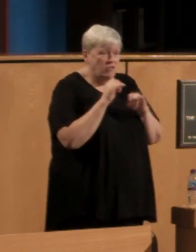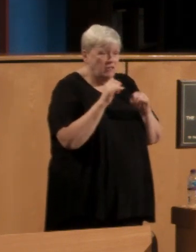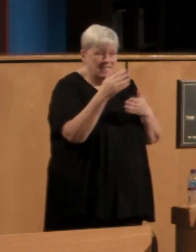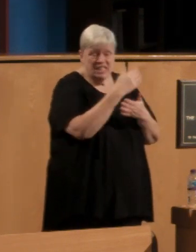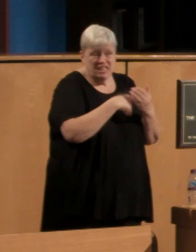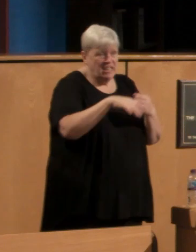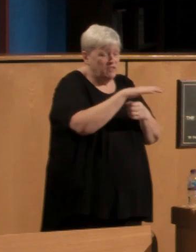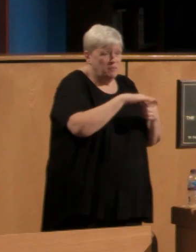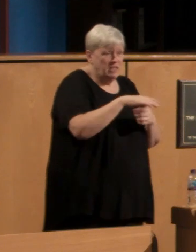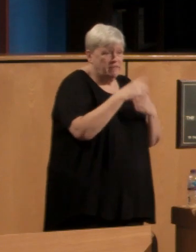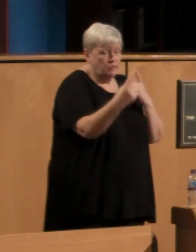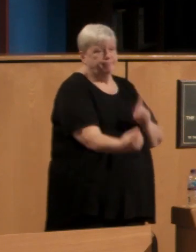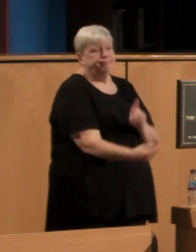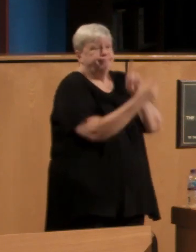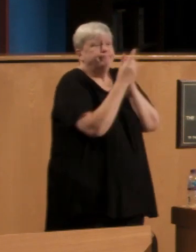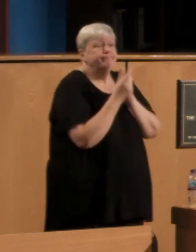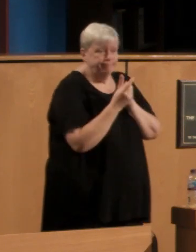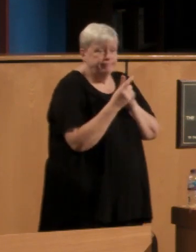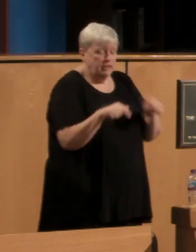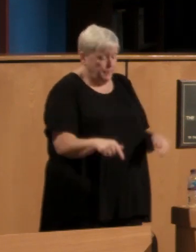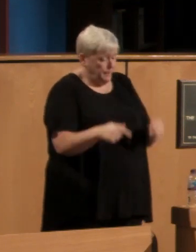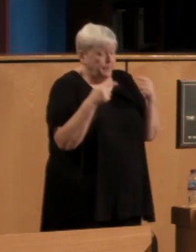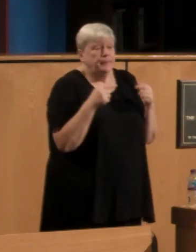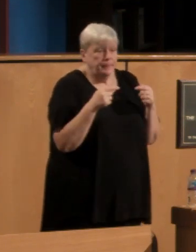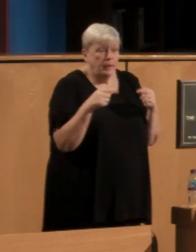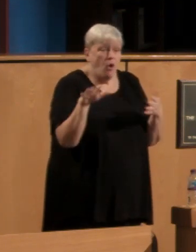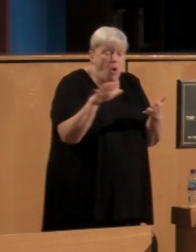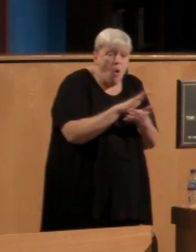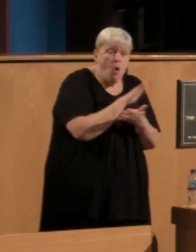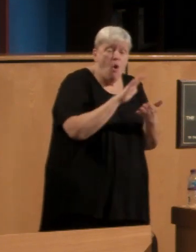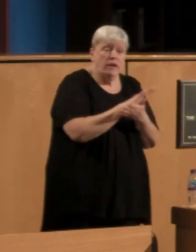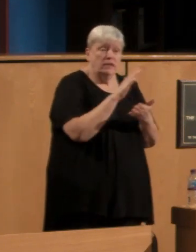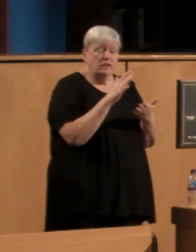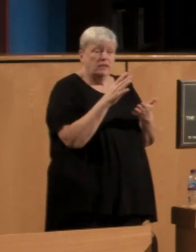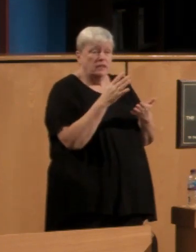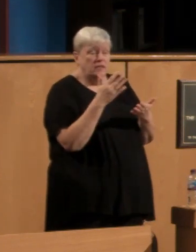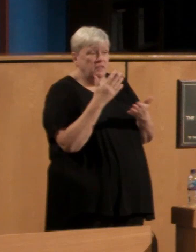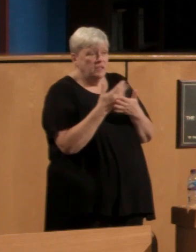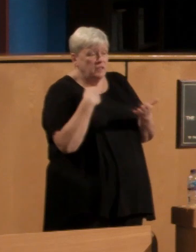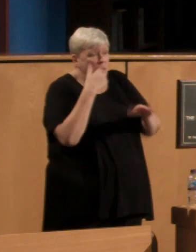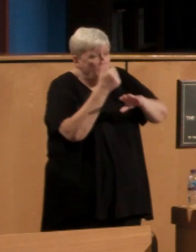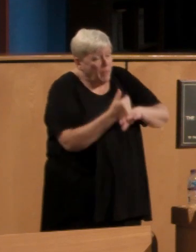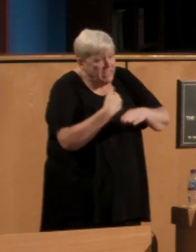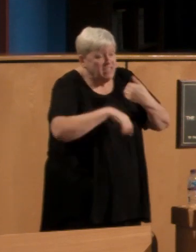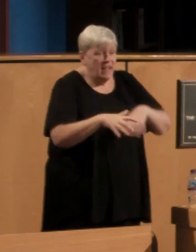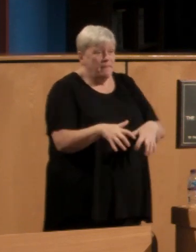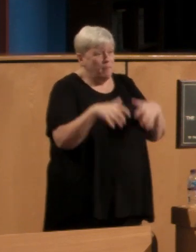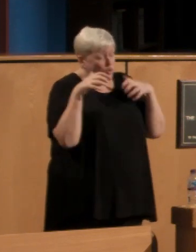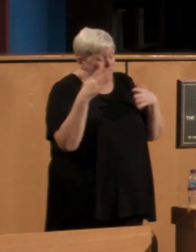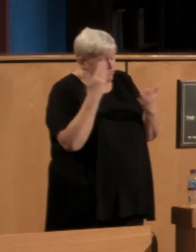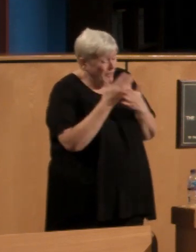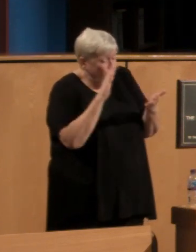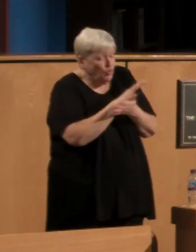for confronting, as well as for confronting this, it's also for joy. Embracing monstrousness is a joyful, positive